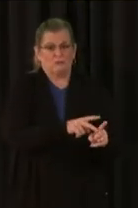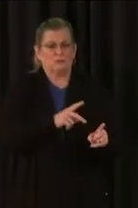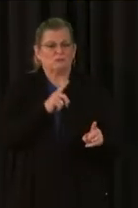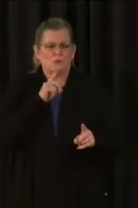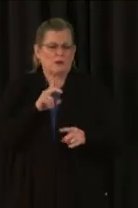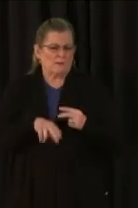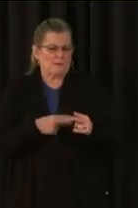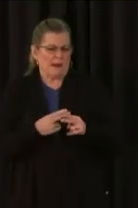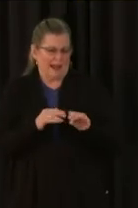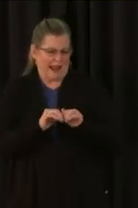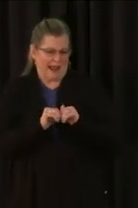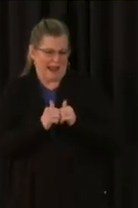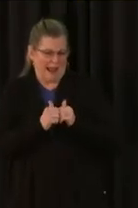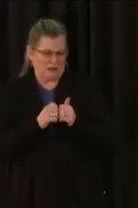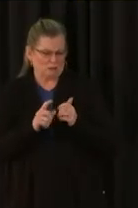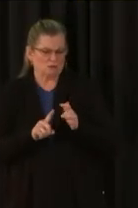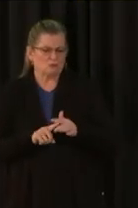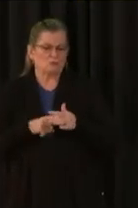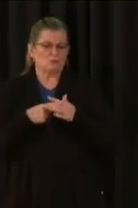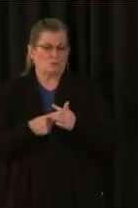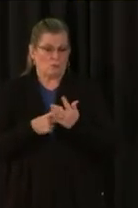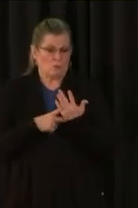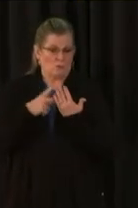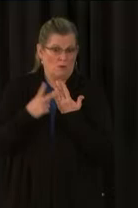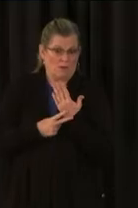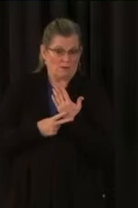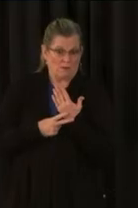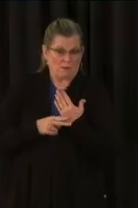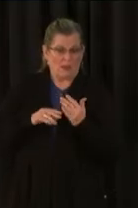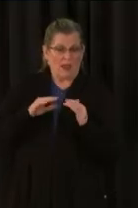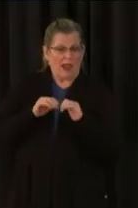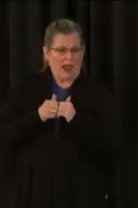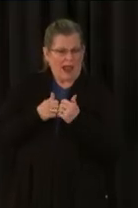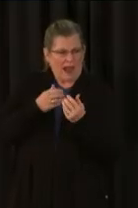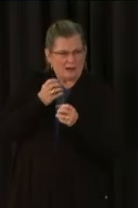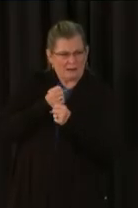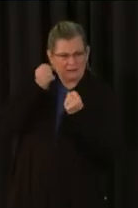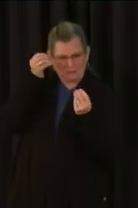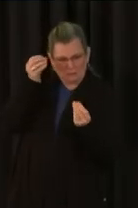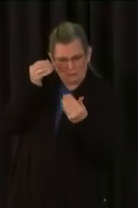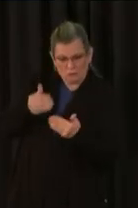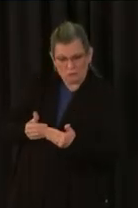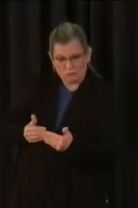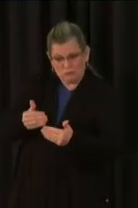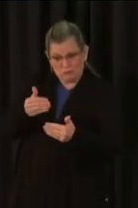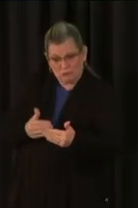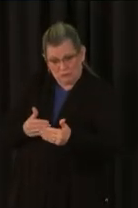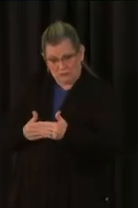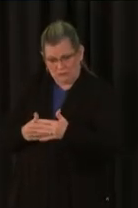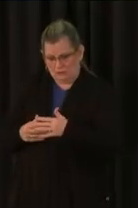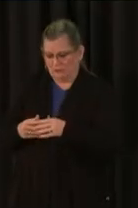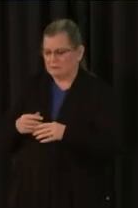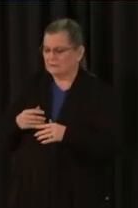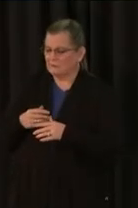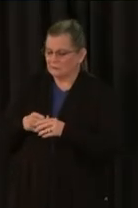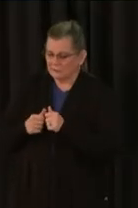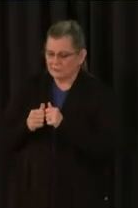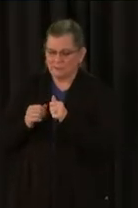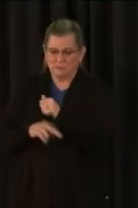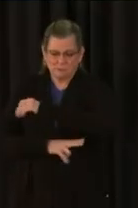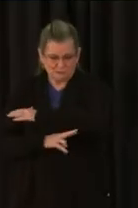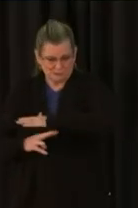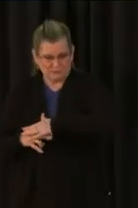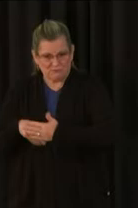this program and also some information about the previous programs underneath the Bridge Fund initiative. So with that, I'll bring